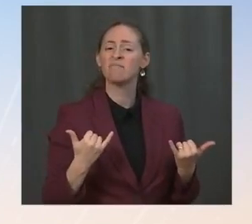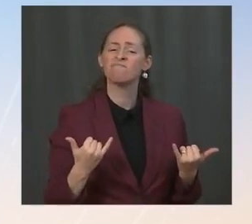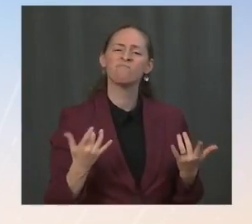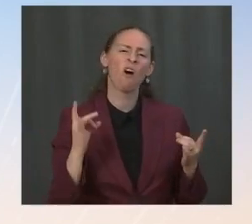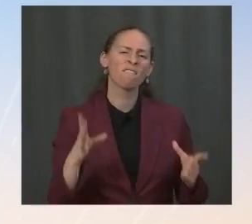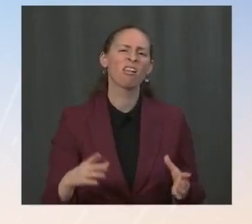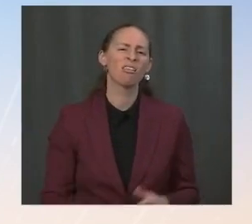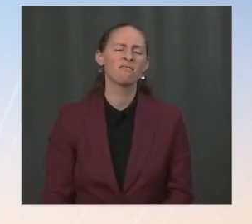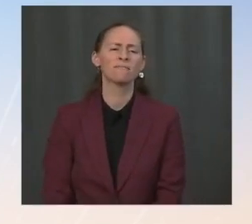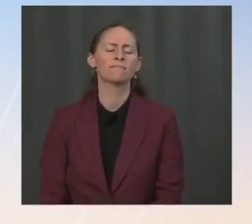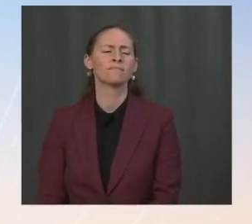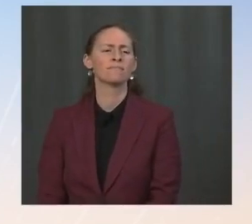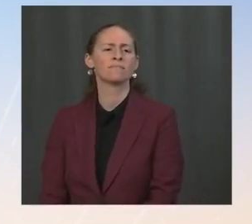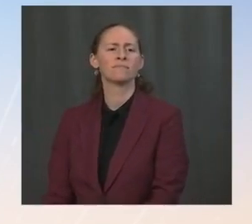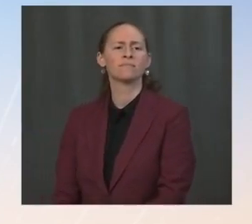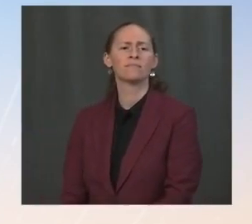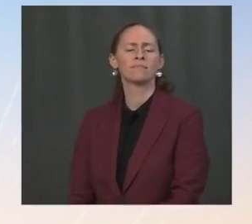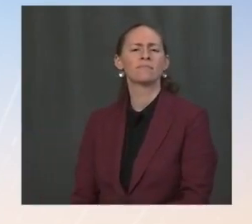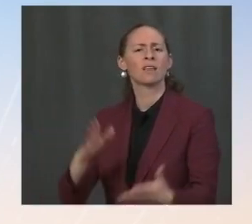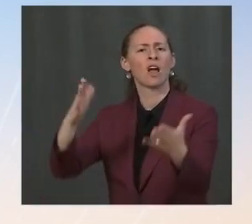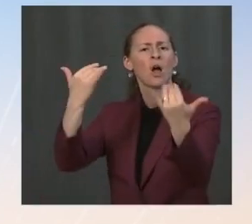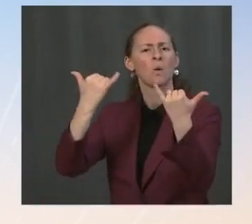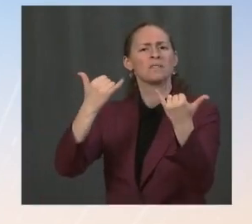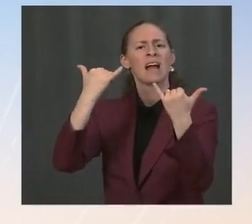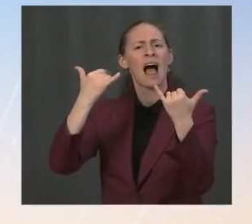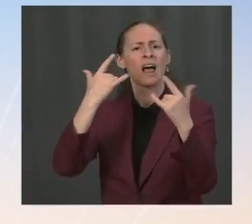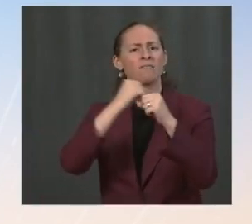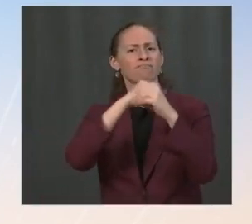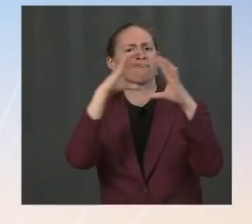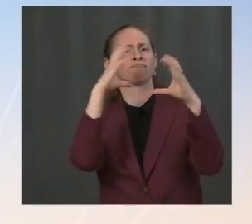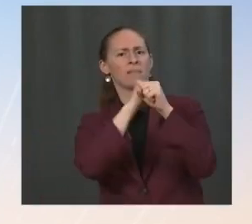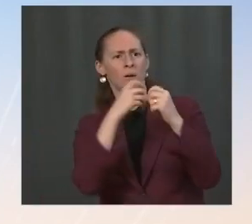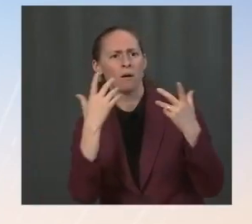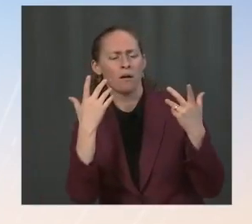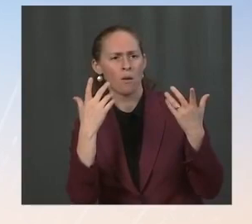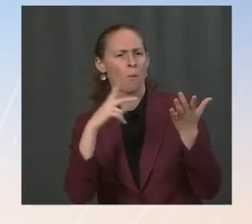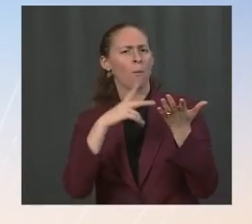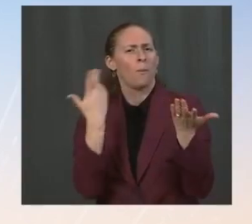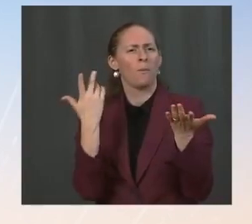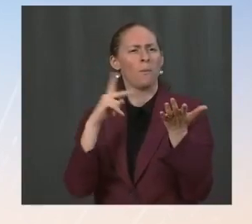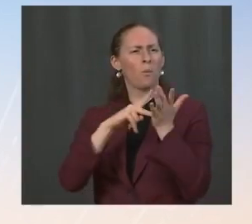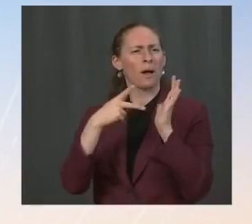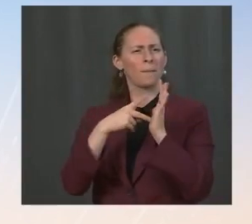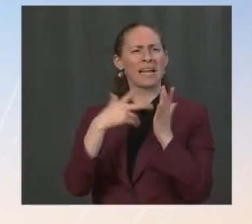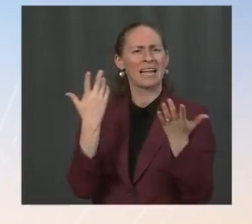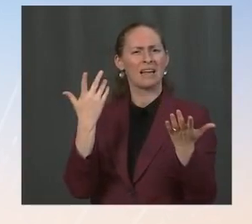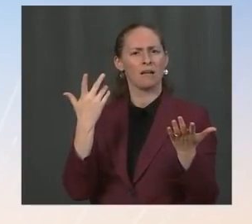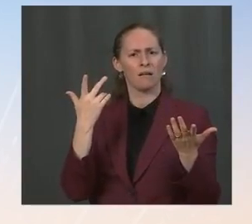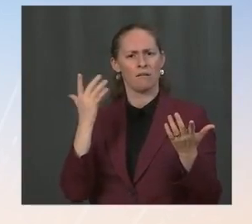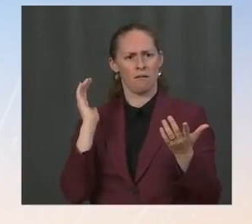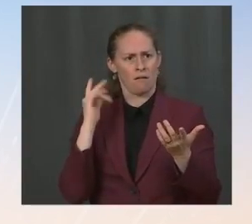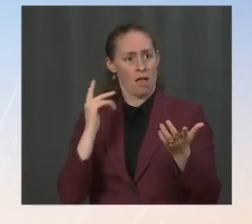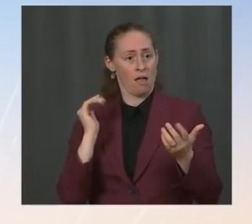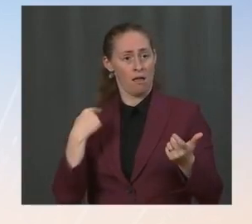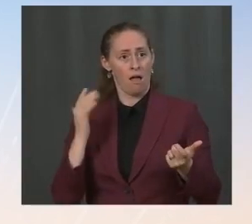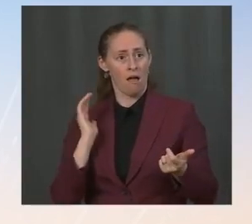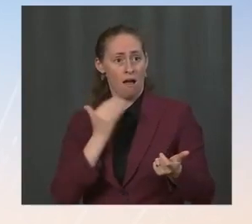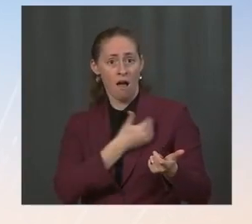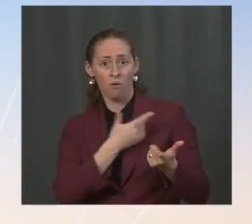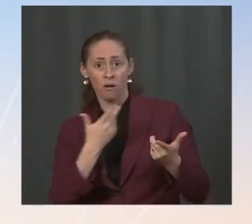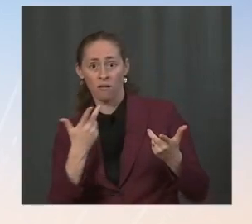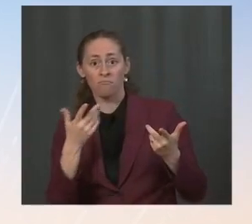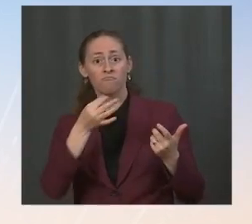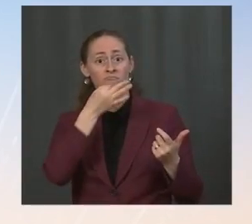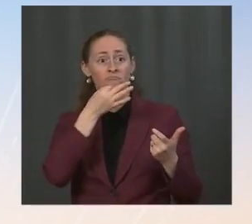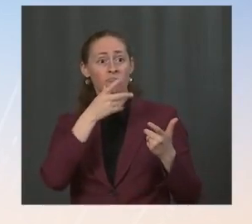does today's attack say about the U.S.'s ability to keep the terrorist threat in check once the